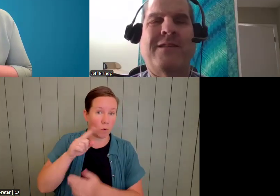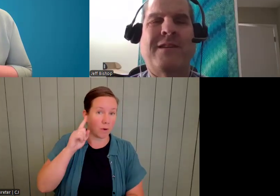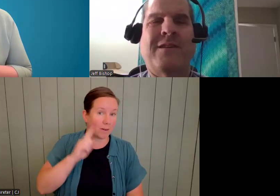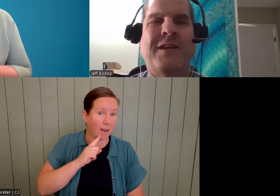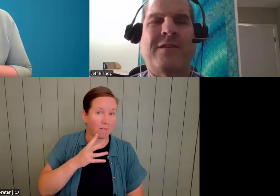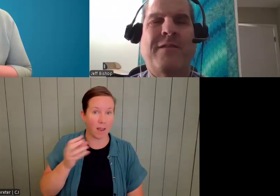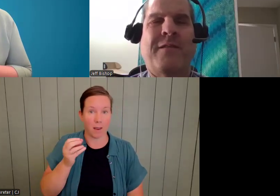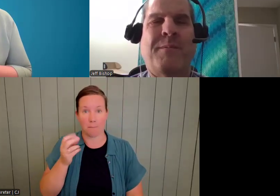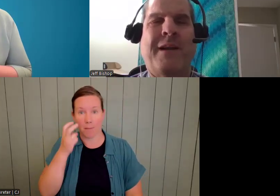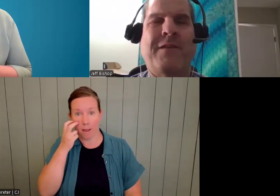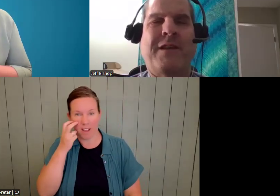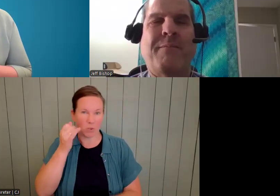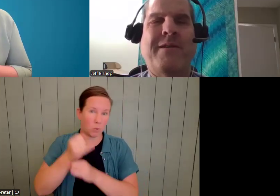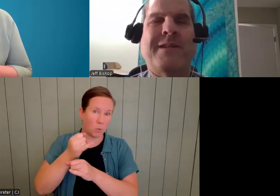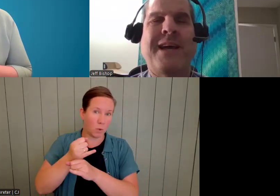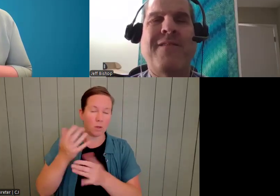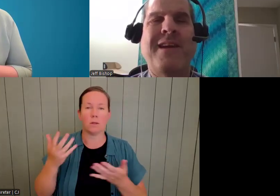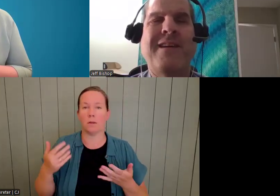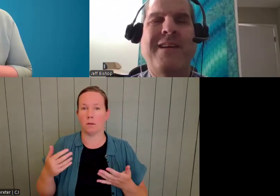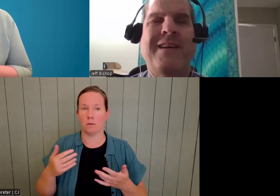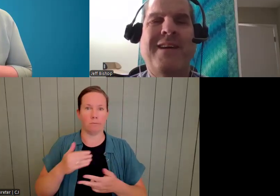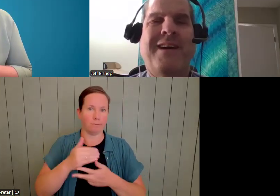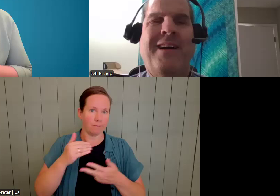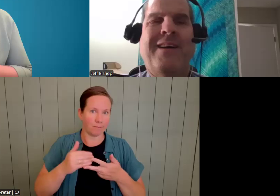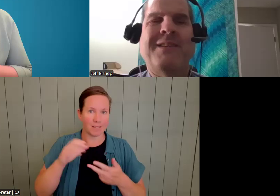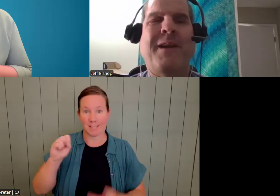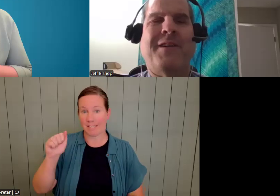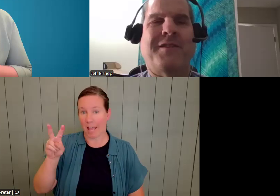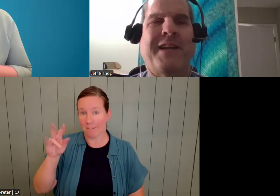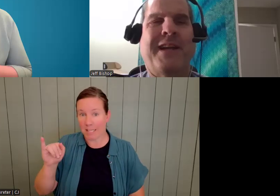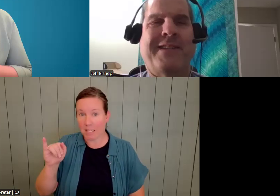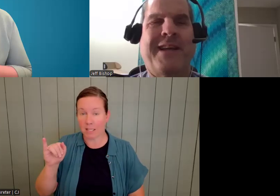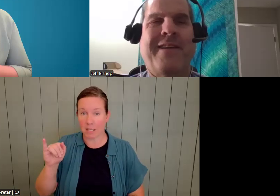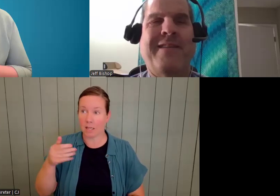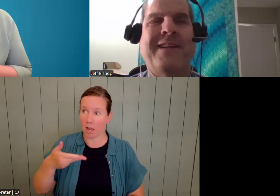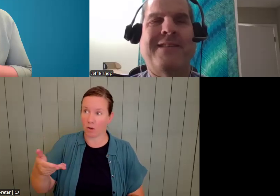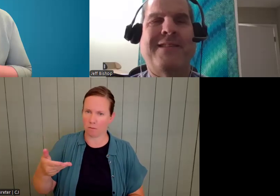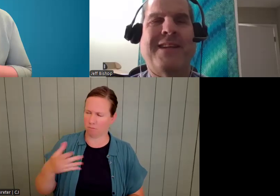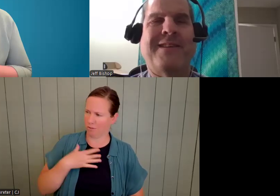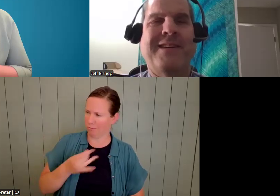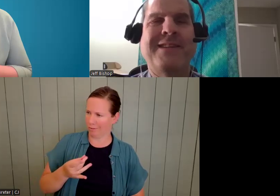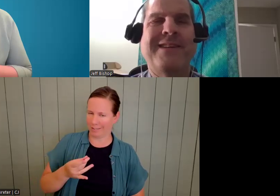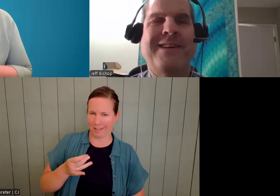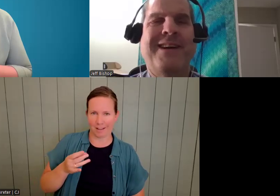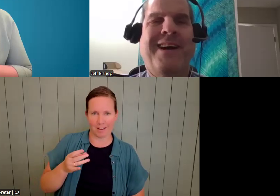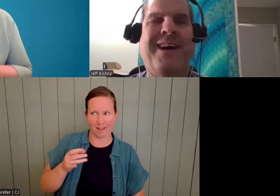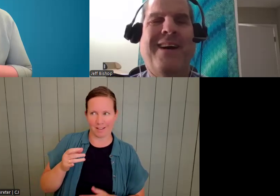Arizona Association of the Blind and Visually Impaired, or SAVI. Oh, that's pretty interesting that it has that here. That's